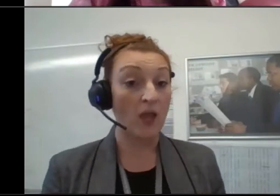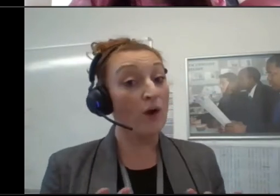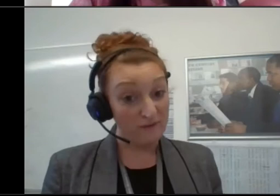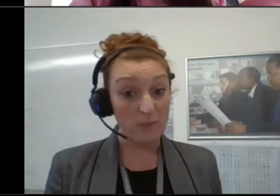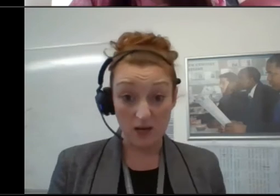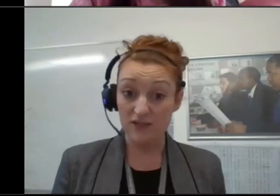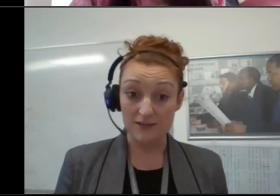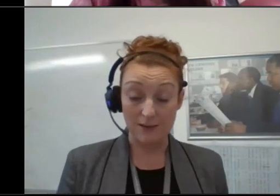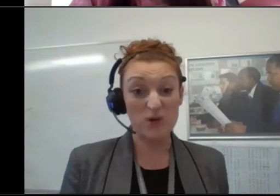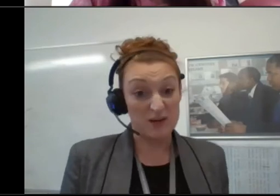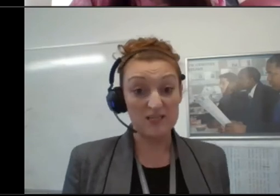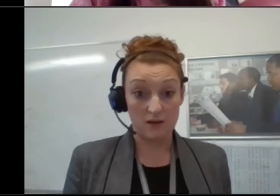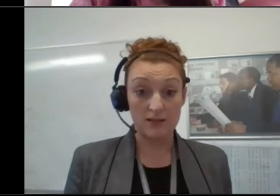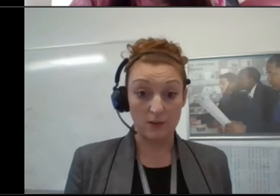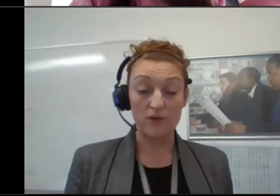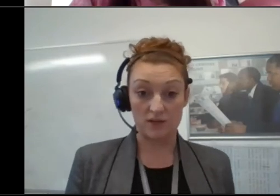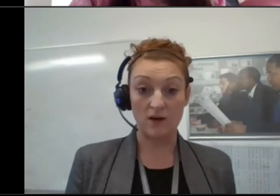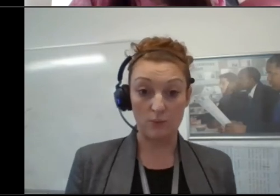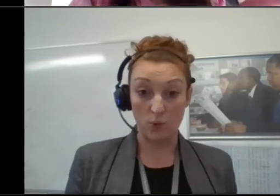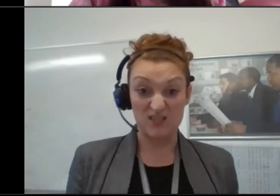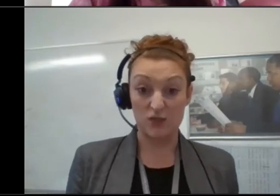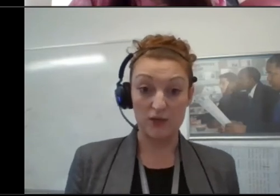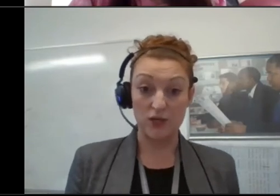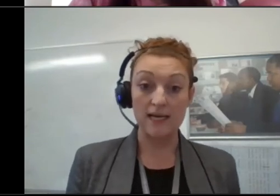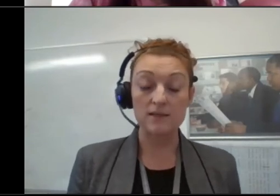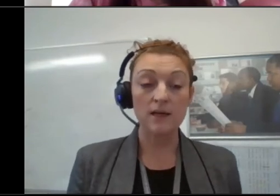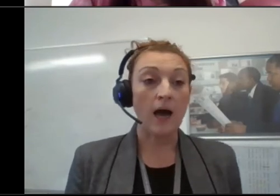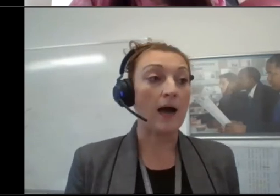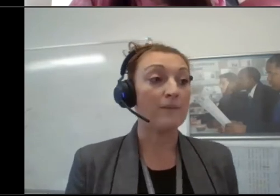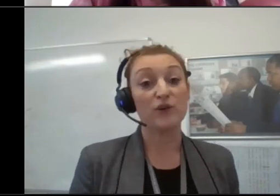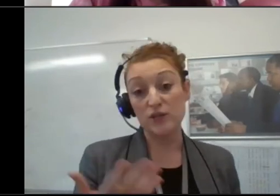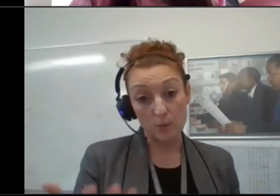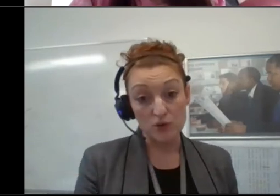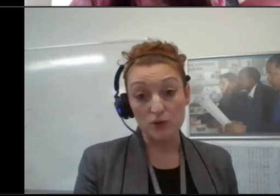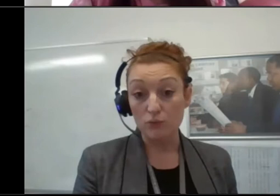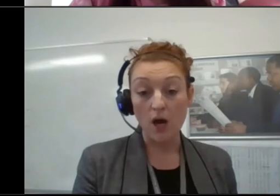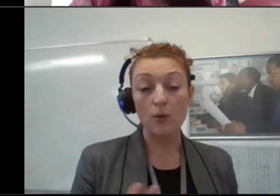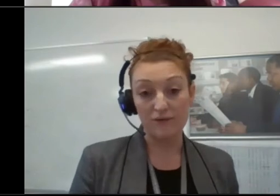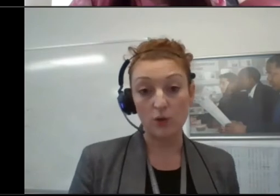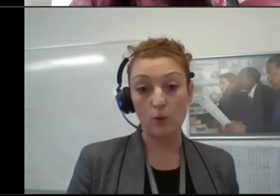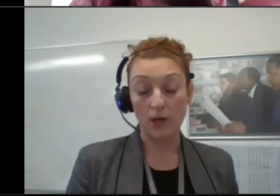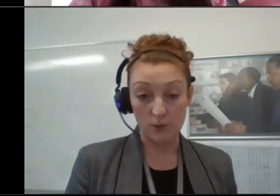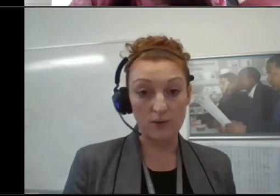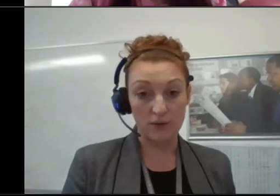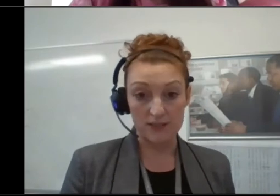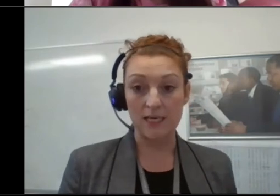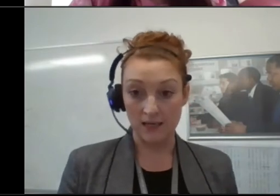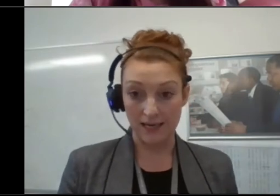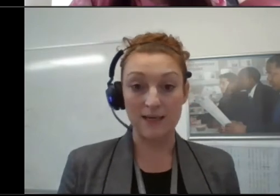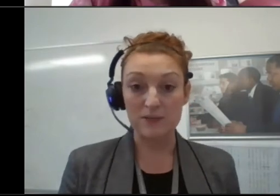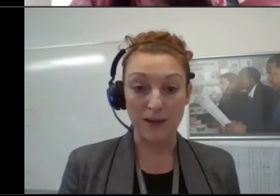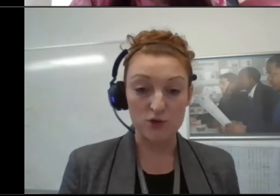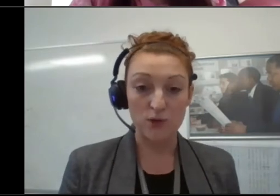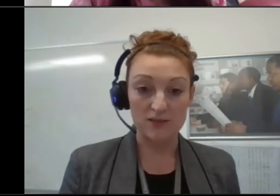and negotiation. From a governor's standpoint, it means asking what the situation is. For example, do you know if your local